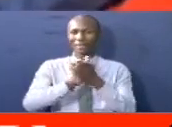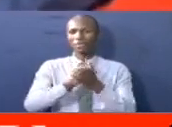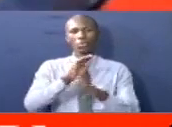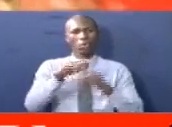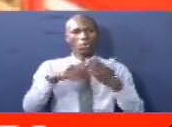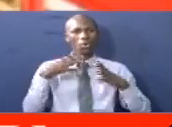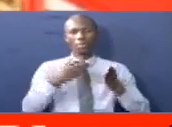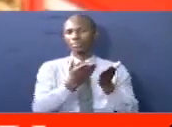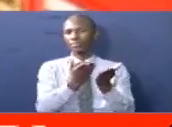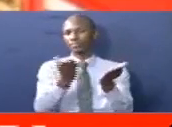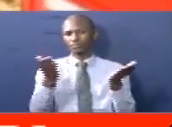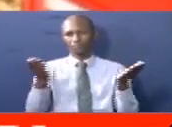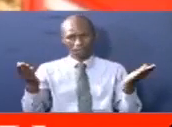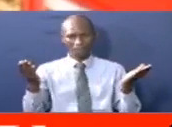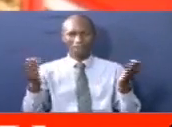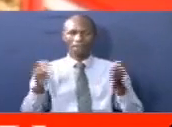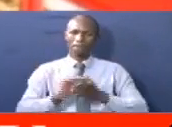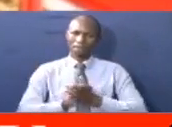today.